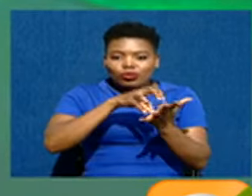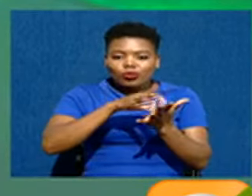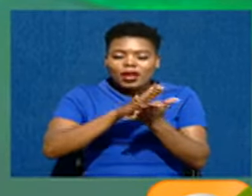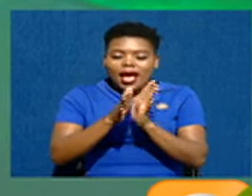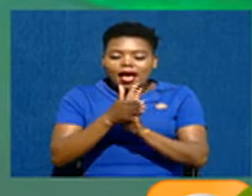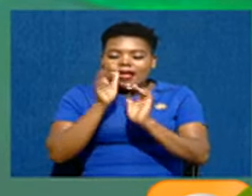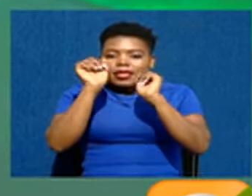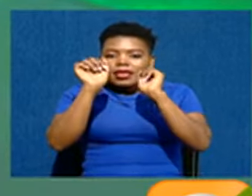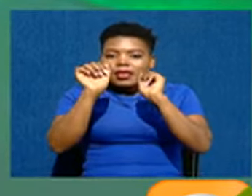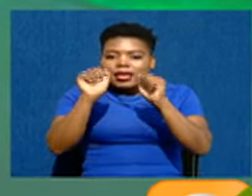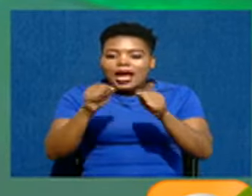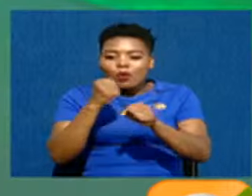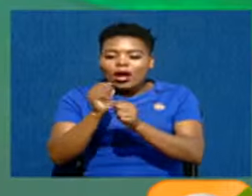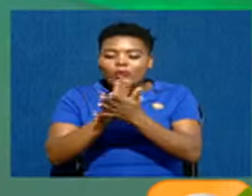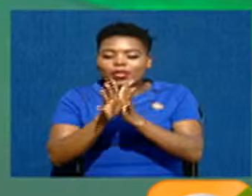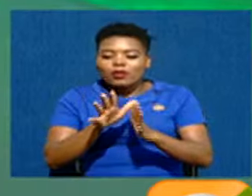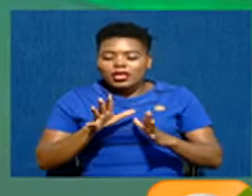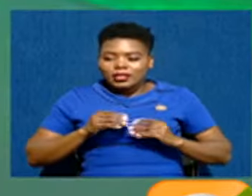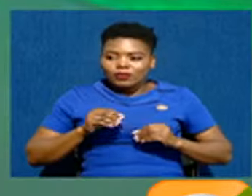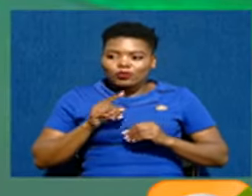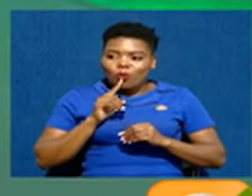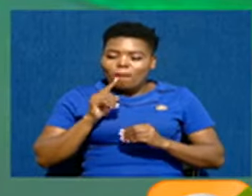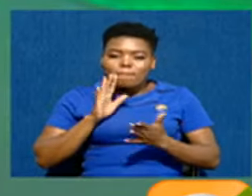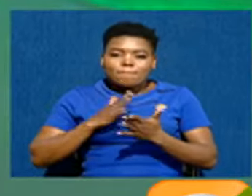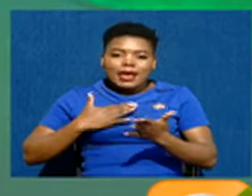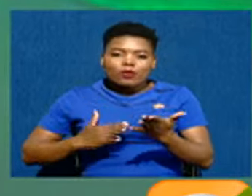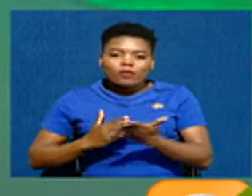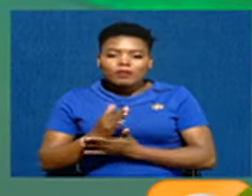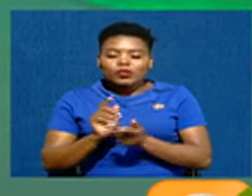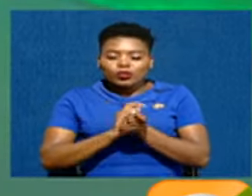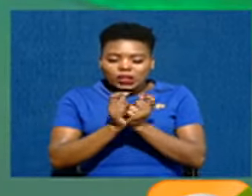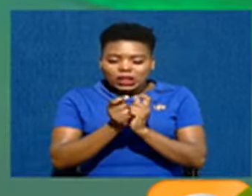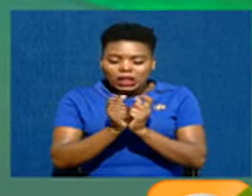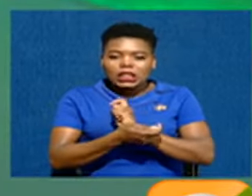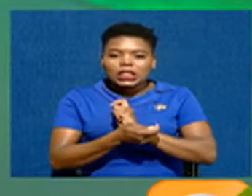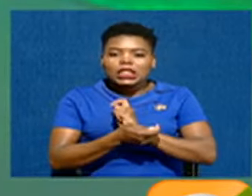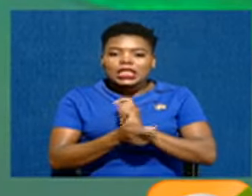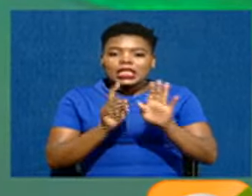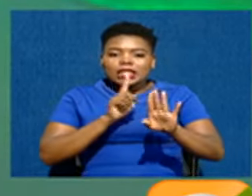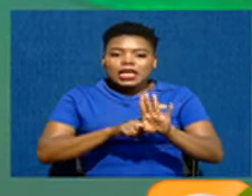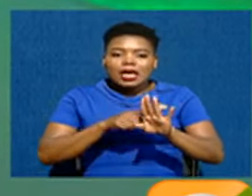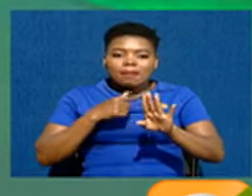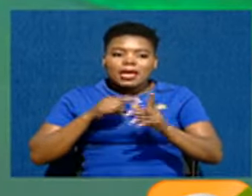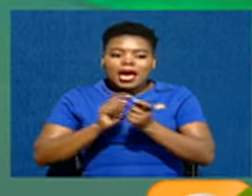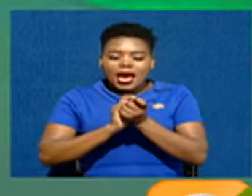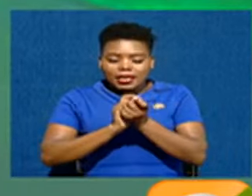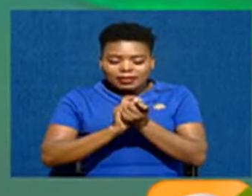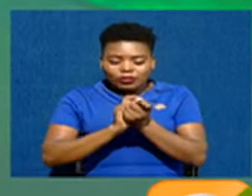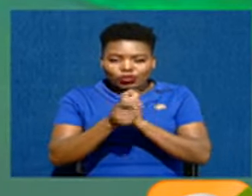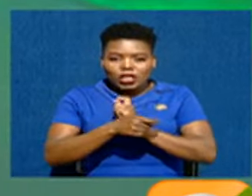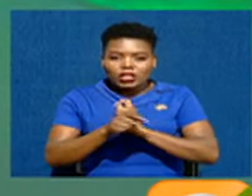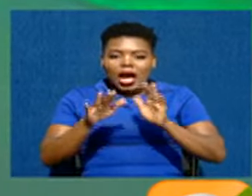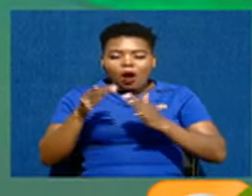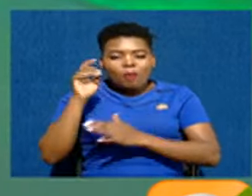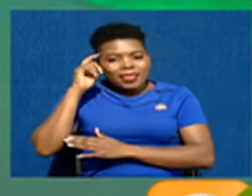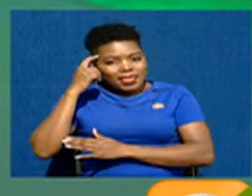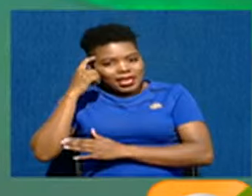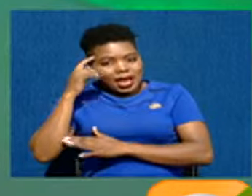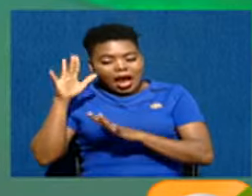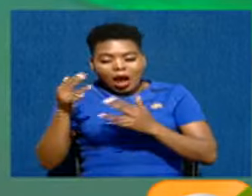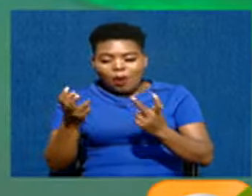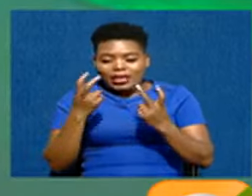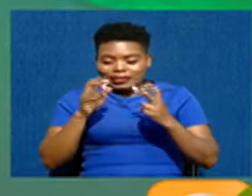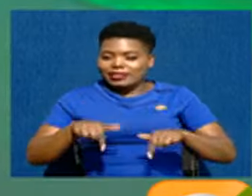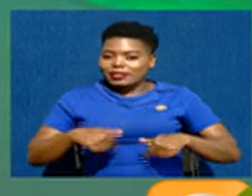your mentality changes. So my transformation started when I started changing my, how I think, how I see myself,